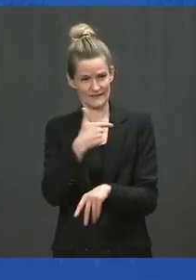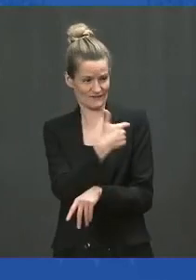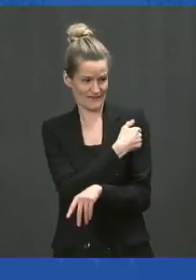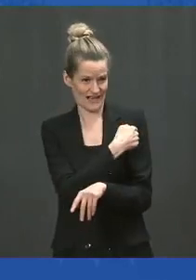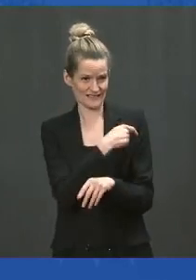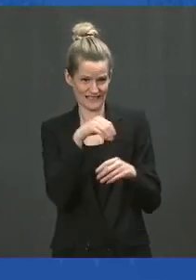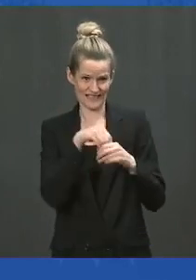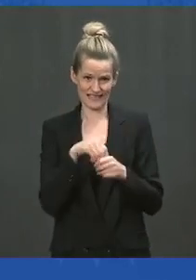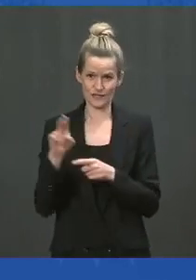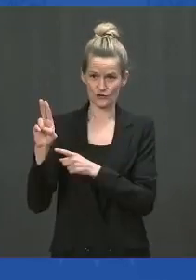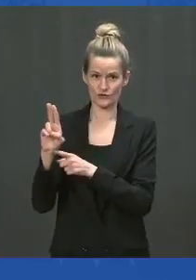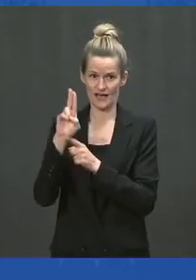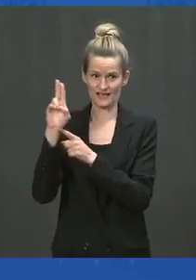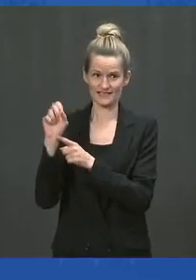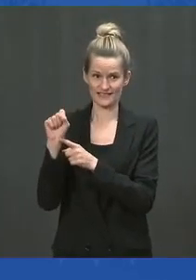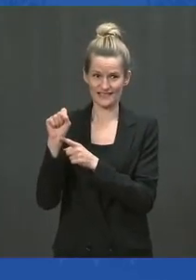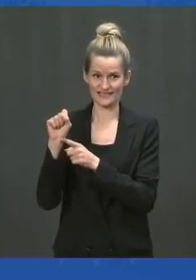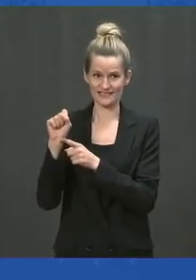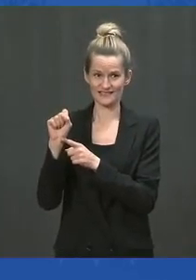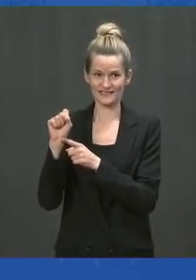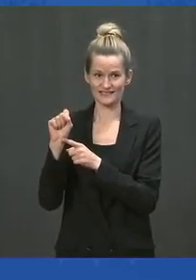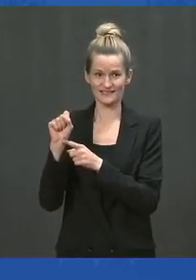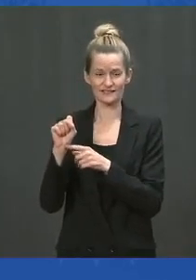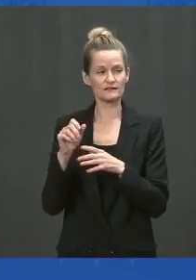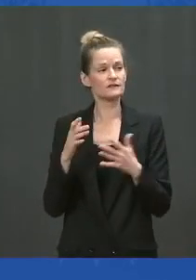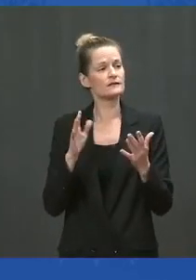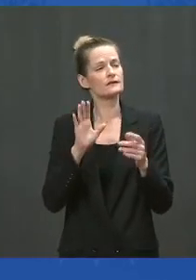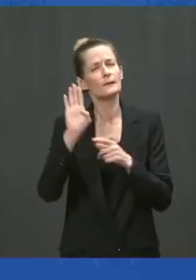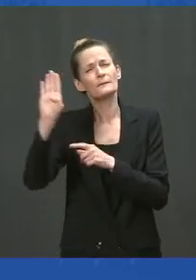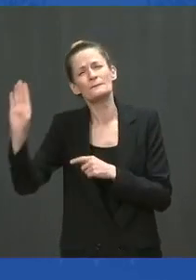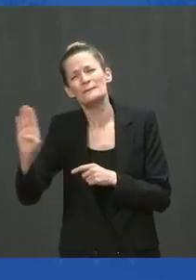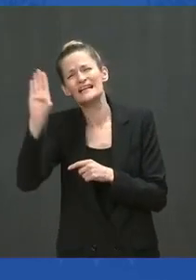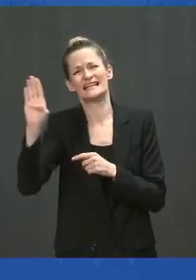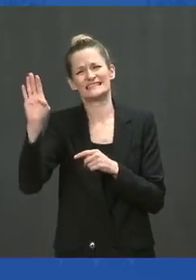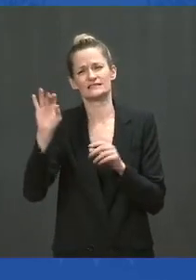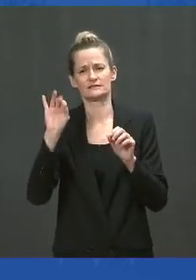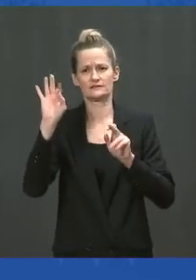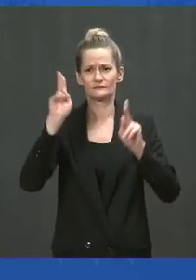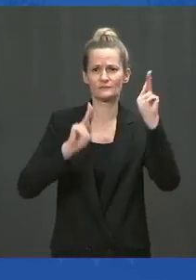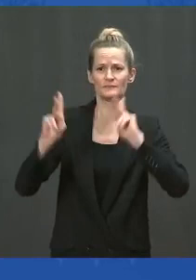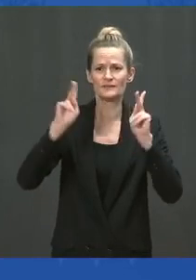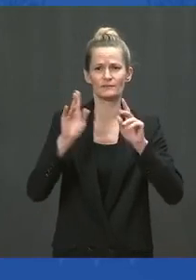world, and virtually no one's died because of that vaccination.